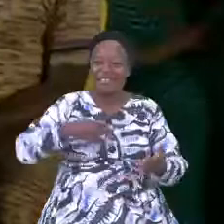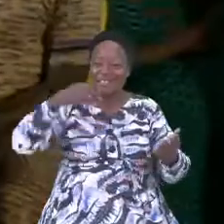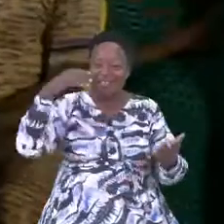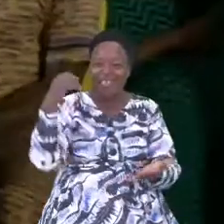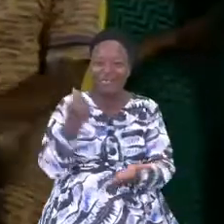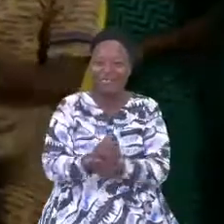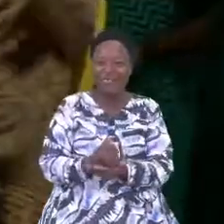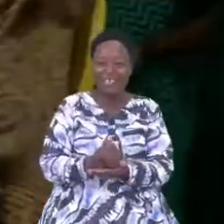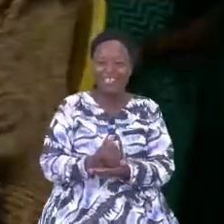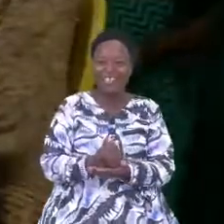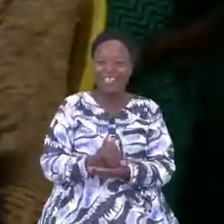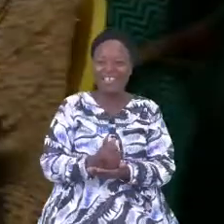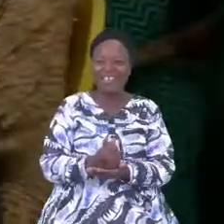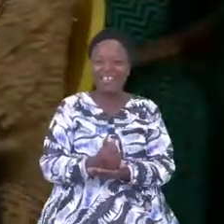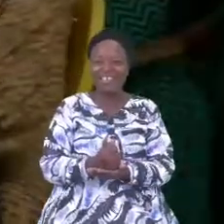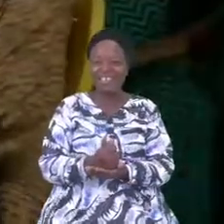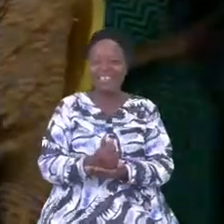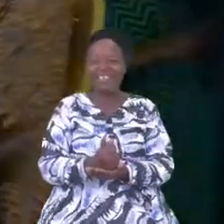Amen.